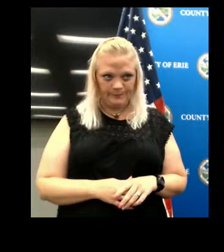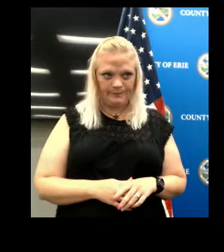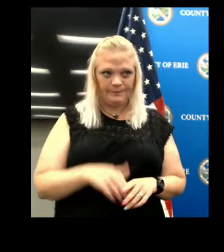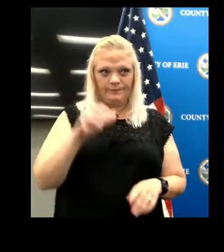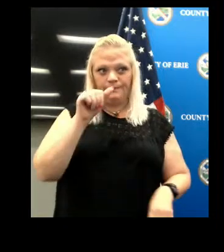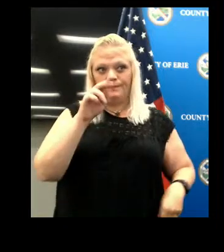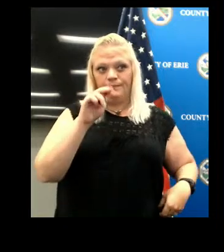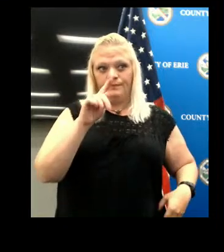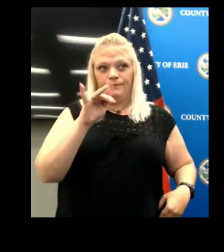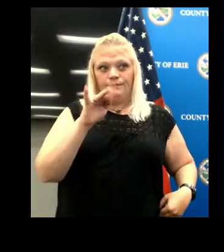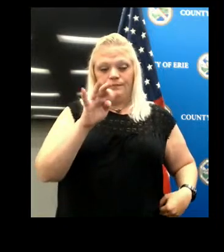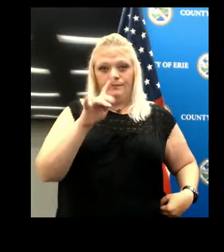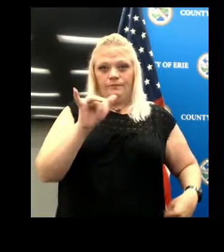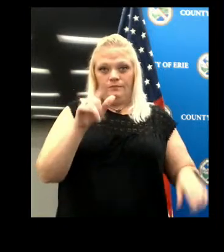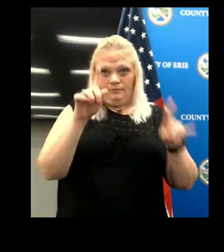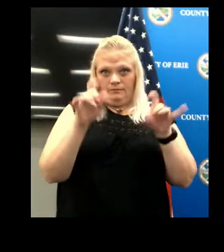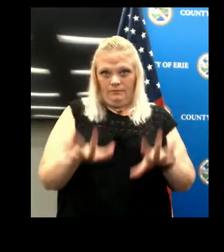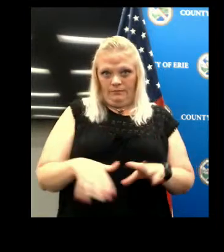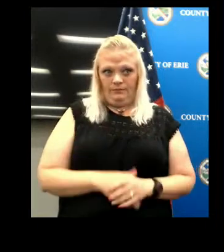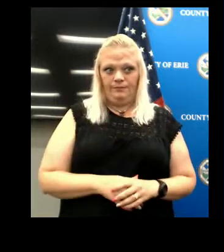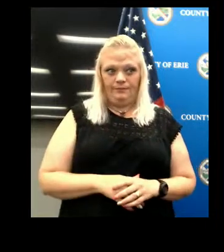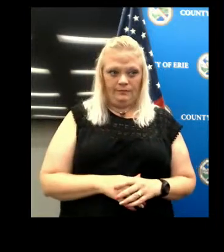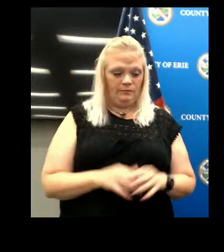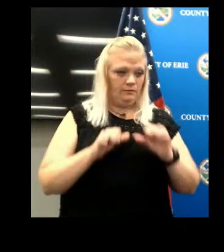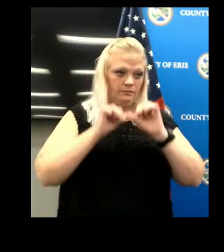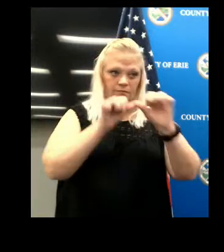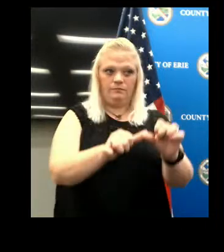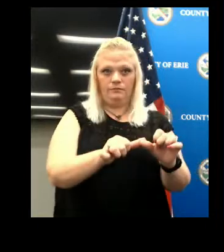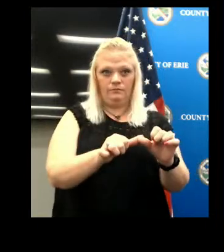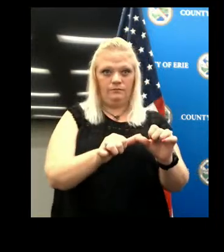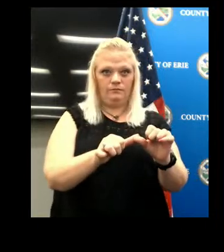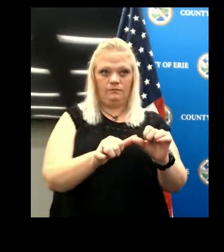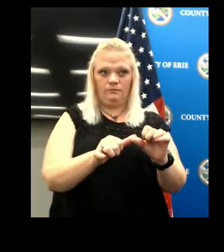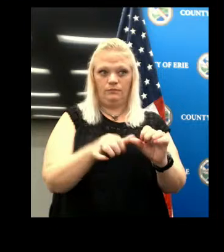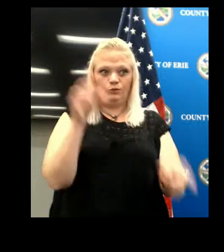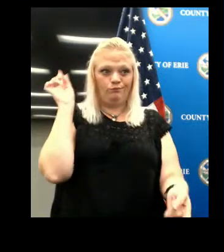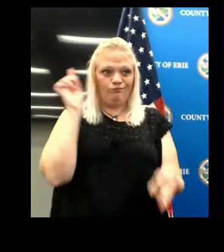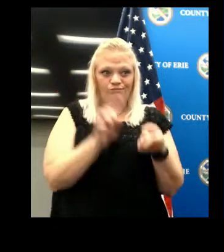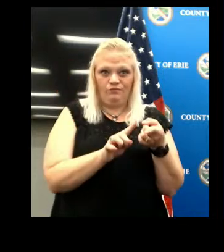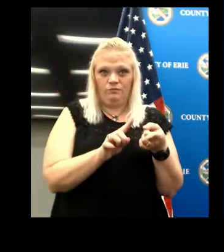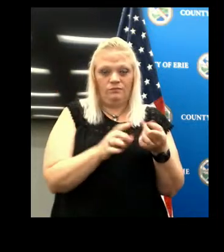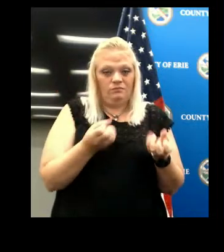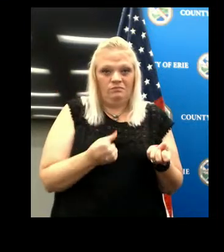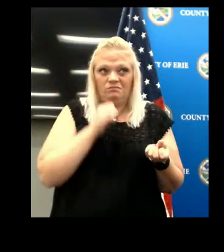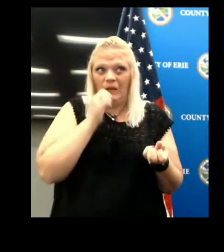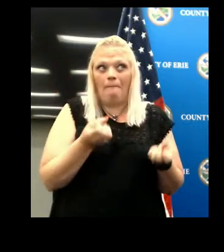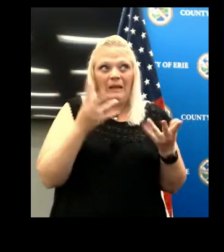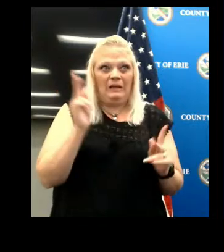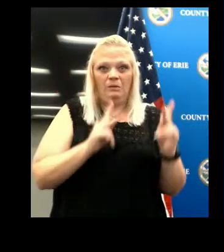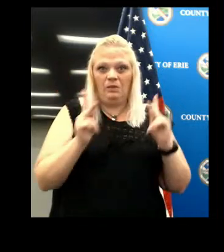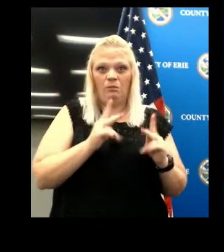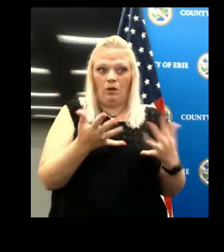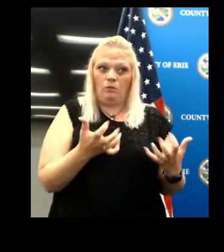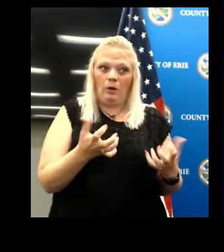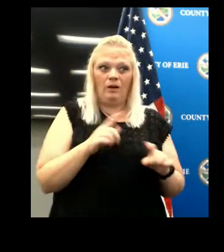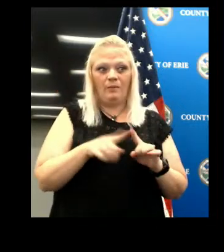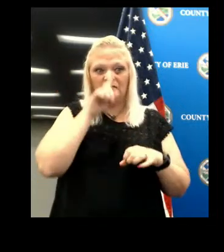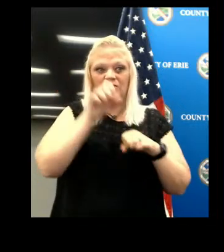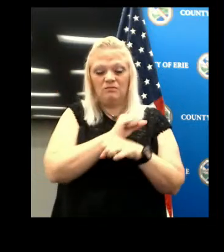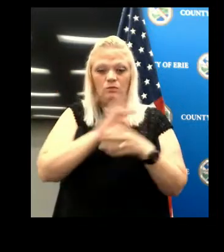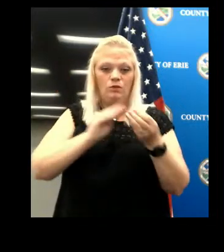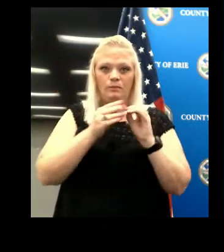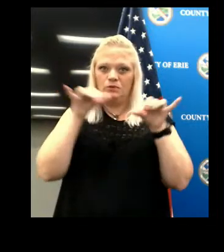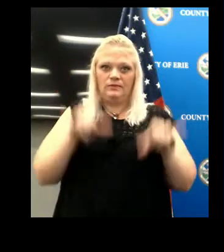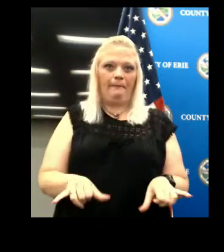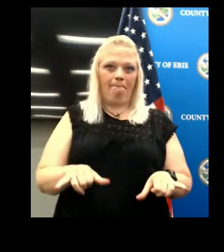Antibody testing. Antibody testing has continued to drop. Not as many people are seeking antibody testing, but the actual number is pretty much staying the